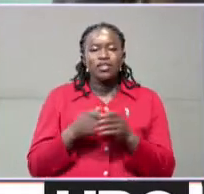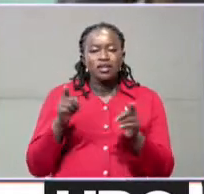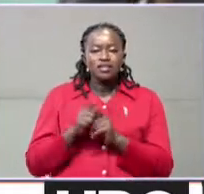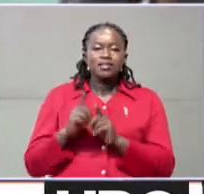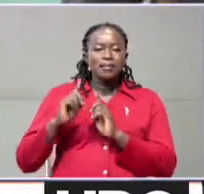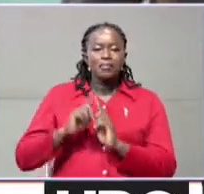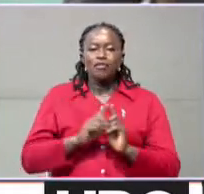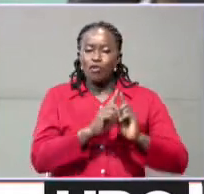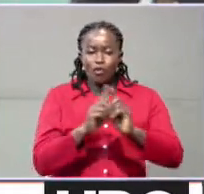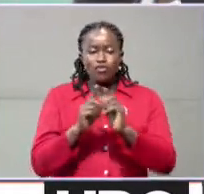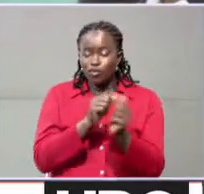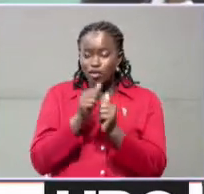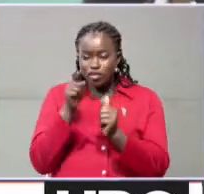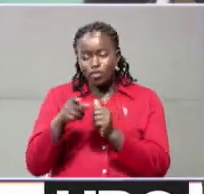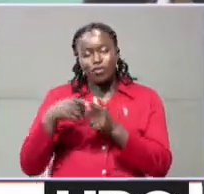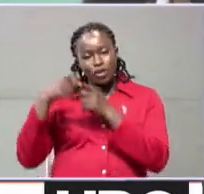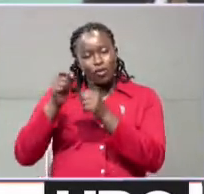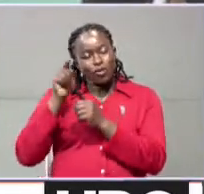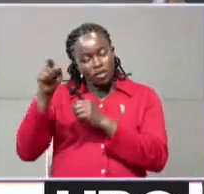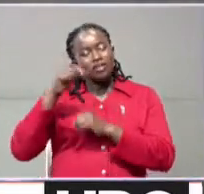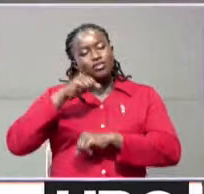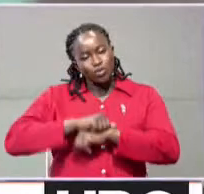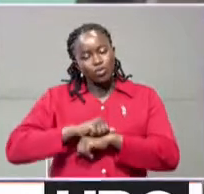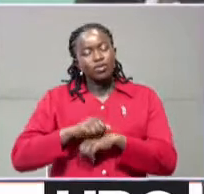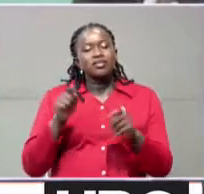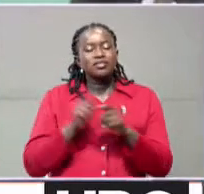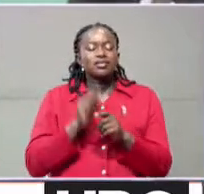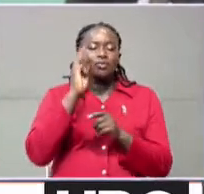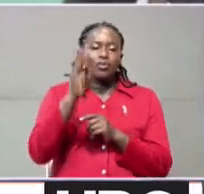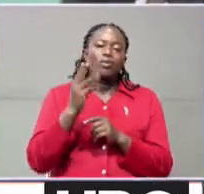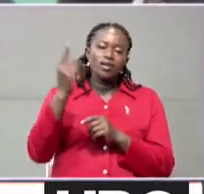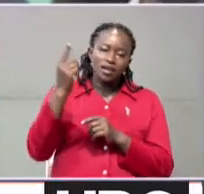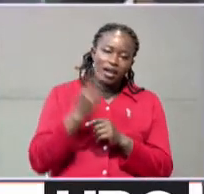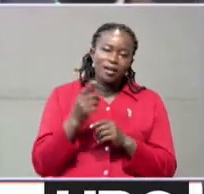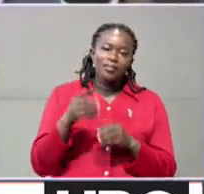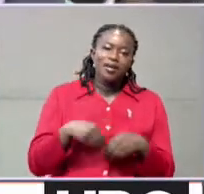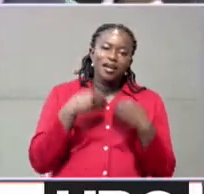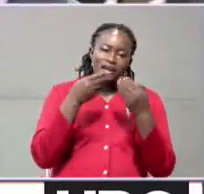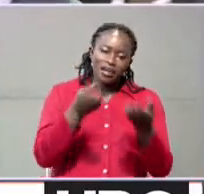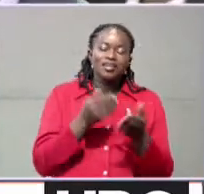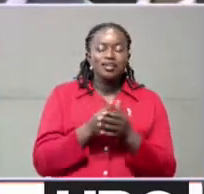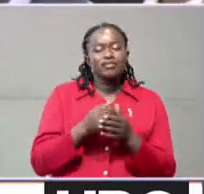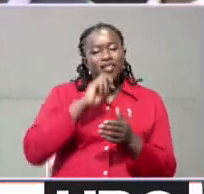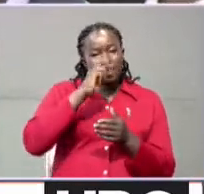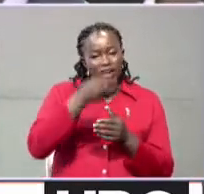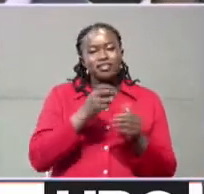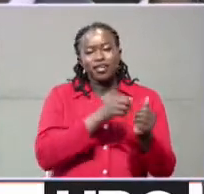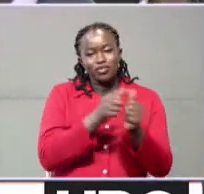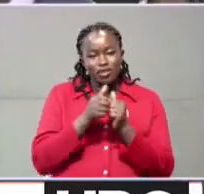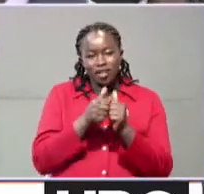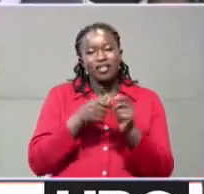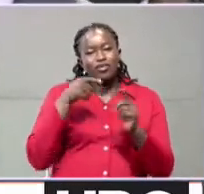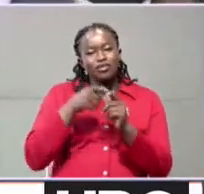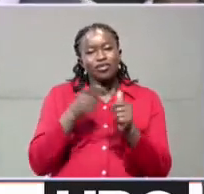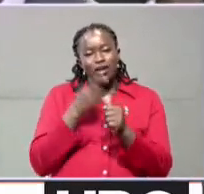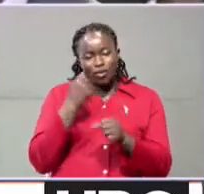you up to that school and then we shall come and give the answer together to the augusta house thank you i thank